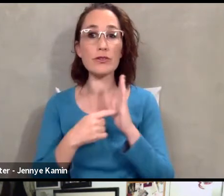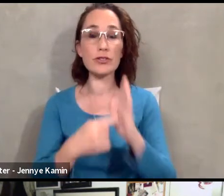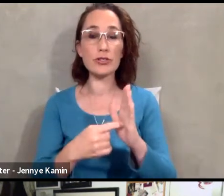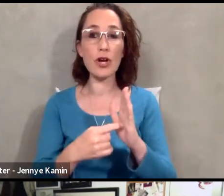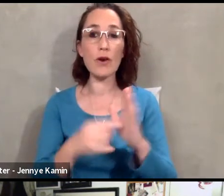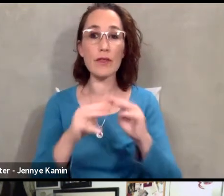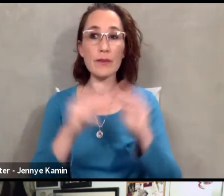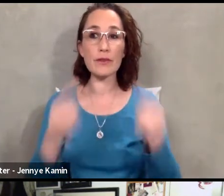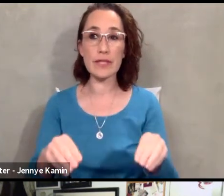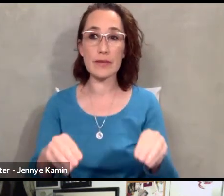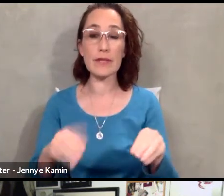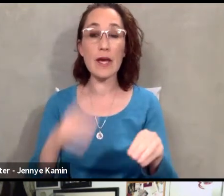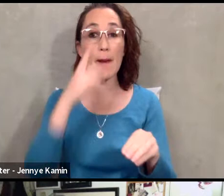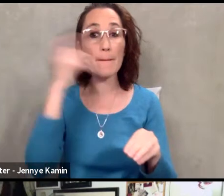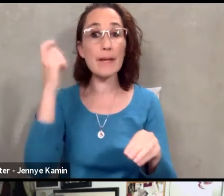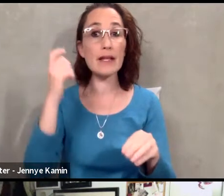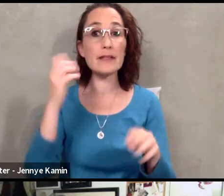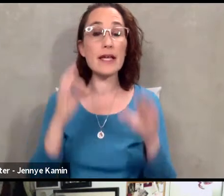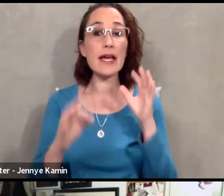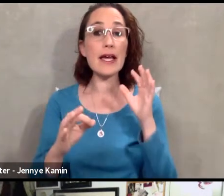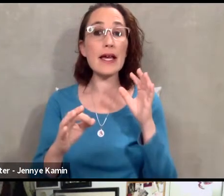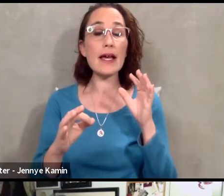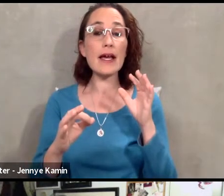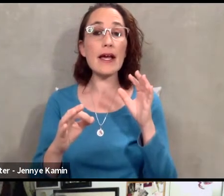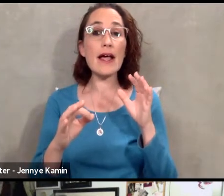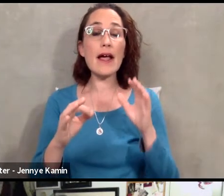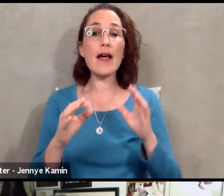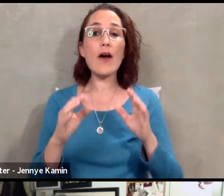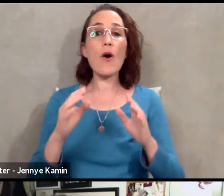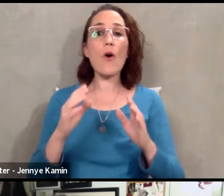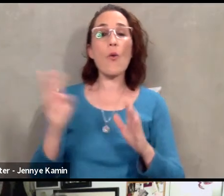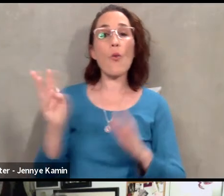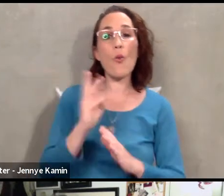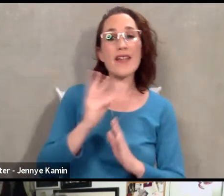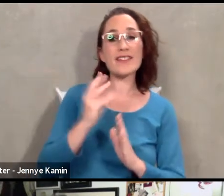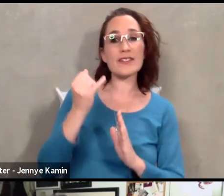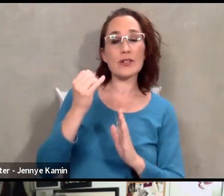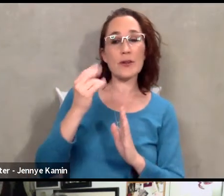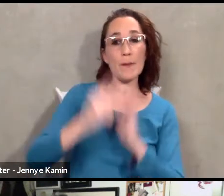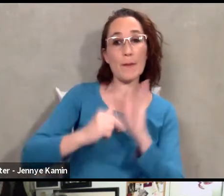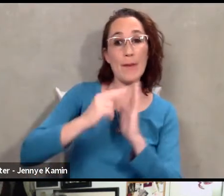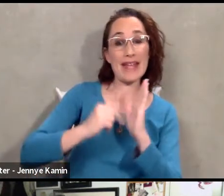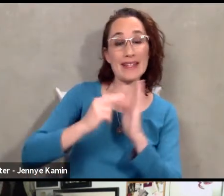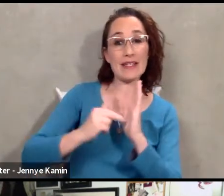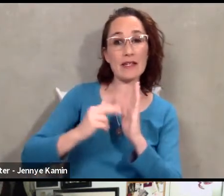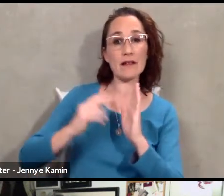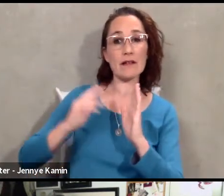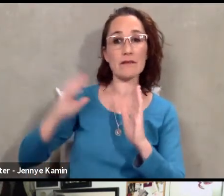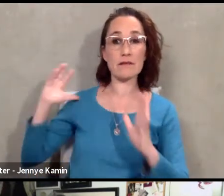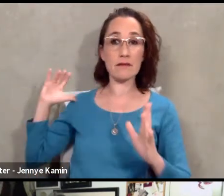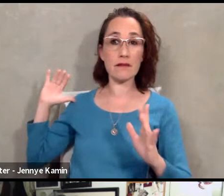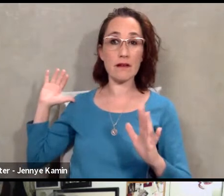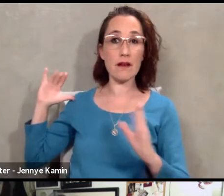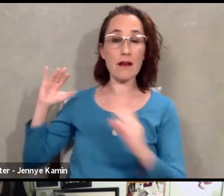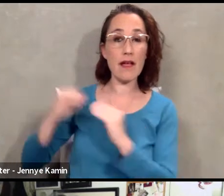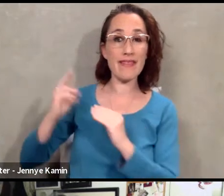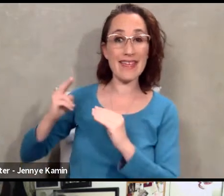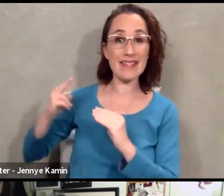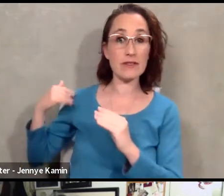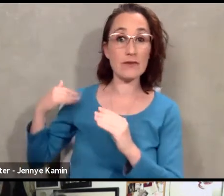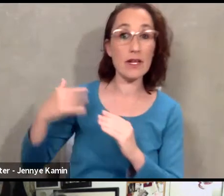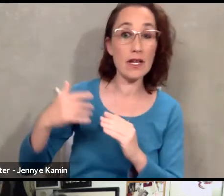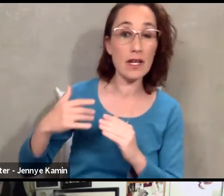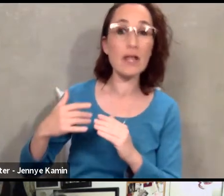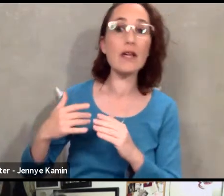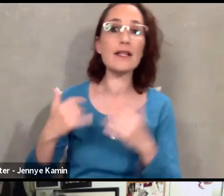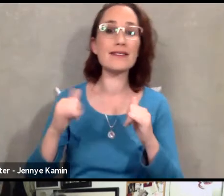because if you look at the history of Western painting, it's still out there making us think that certain things